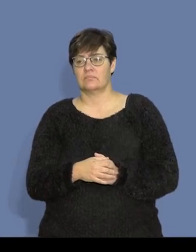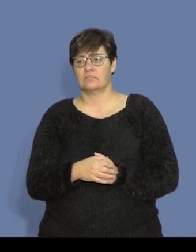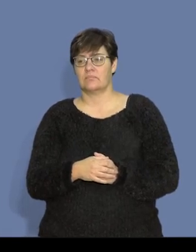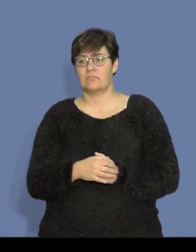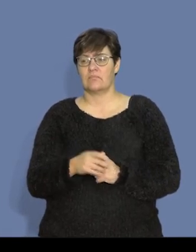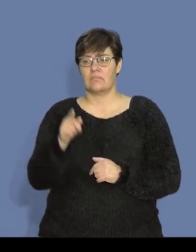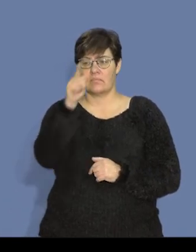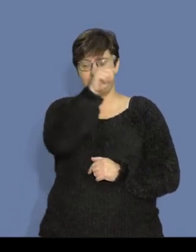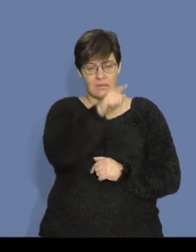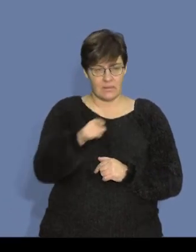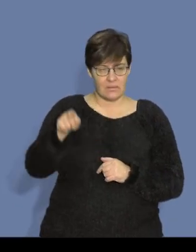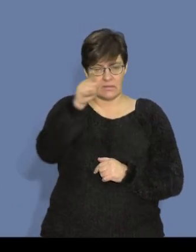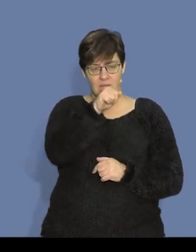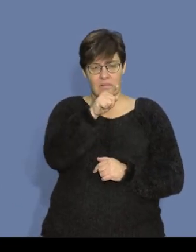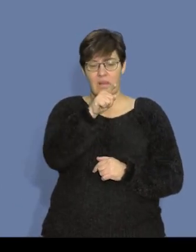my bad debts